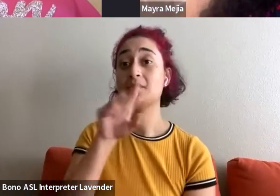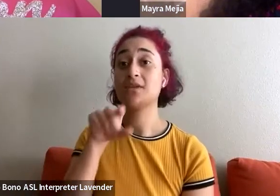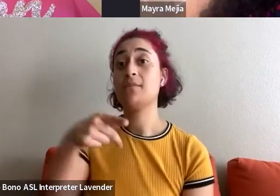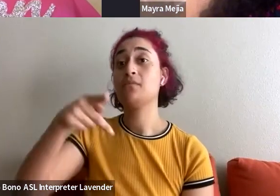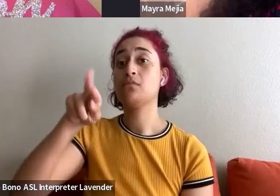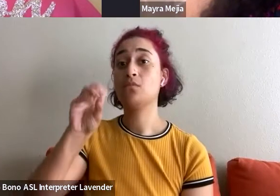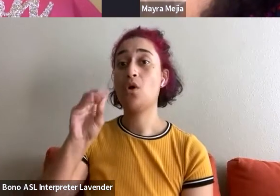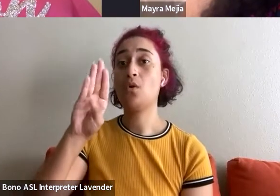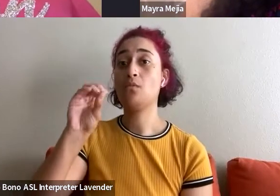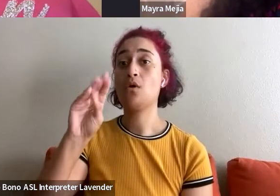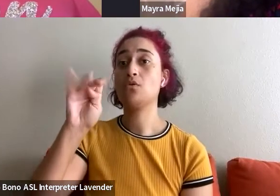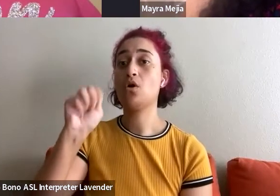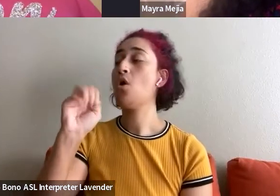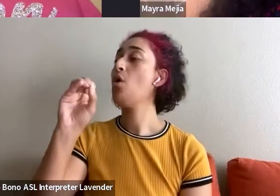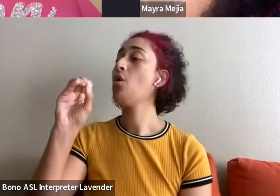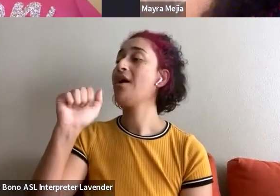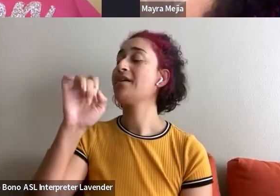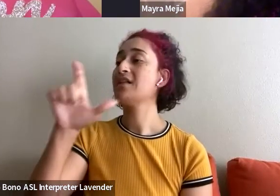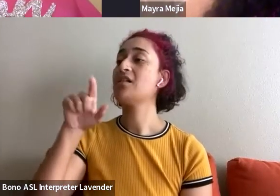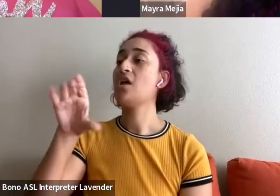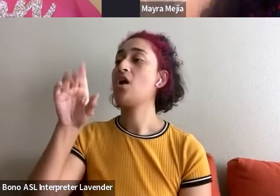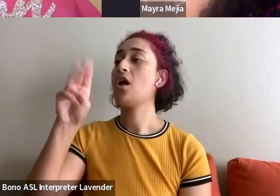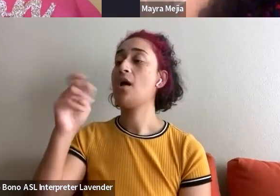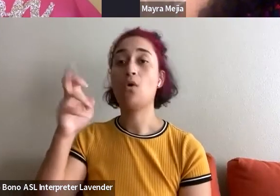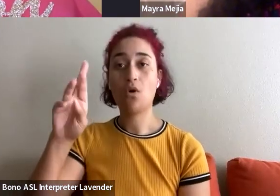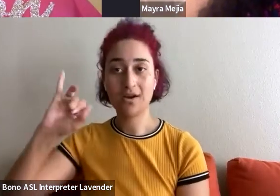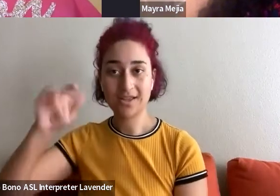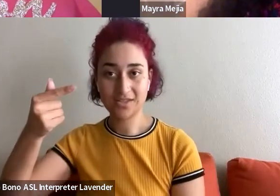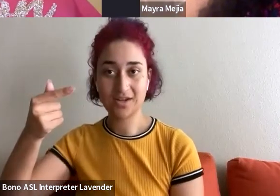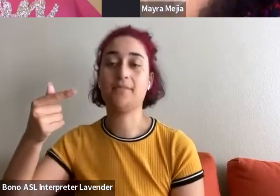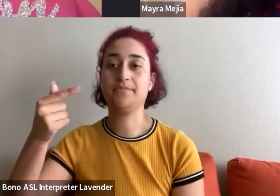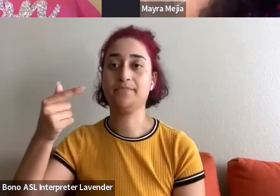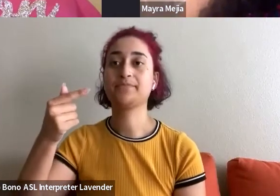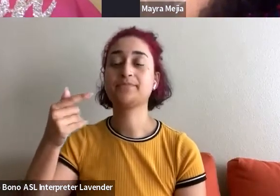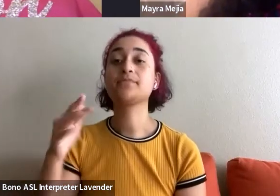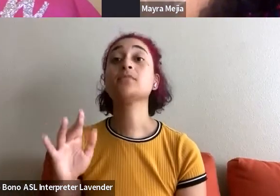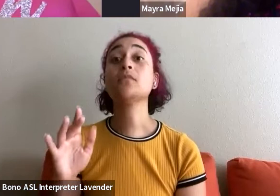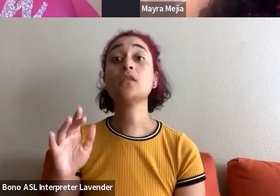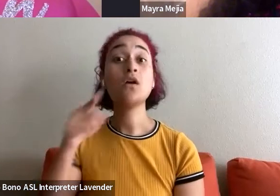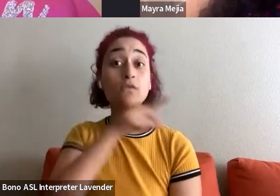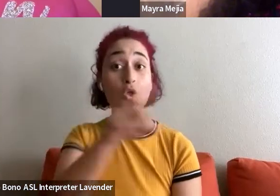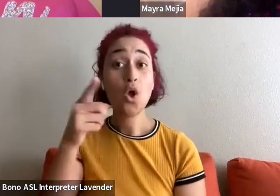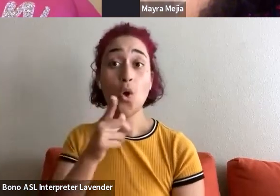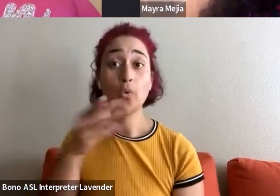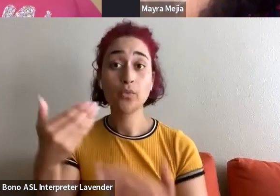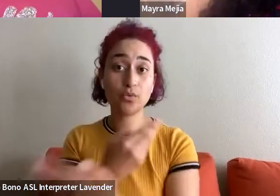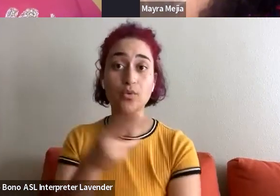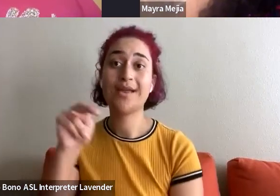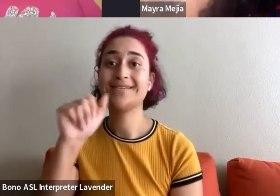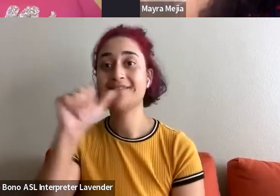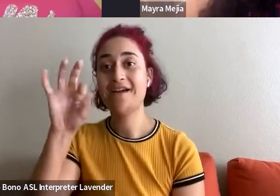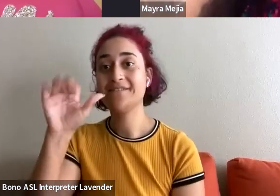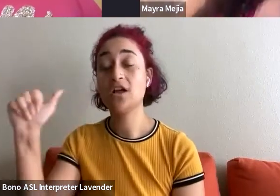probonoasl.com. For those of you new to NAAFA, we have been working hard to make the world a better place for fat